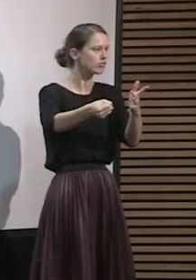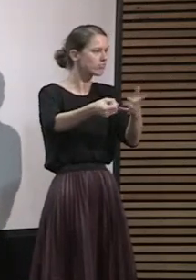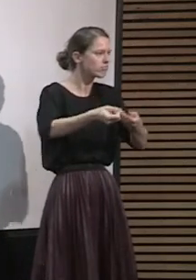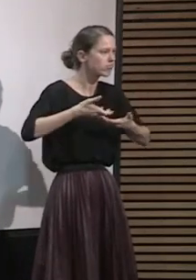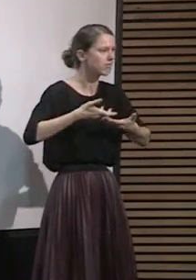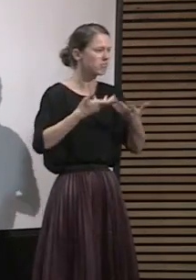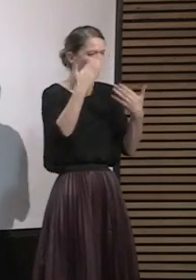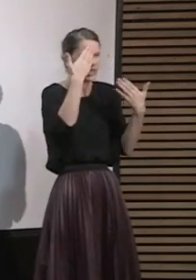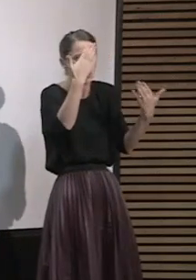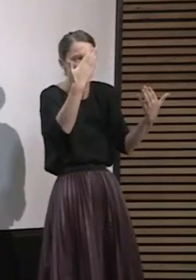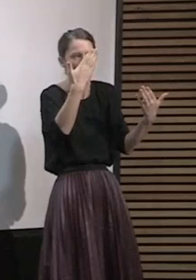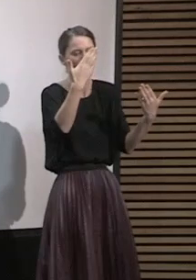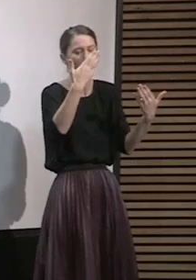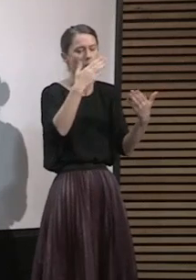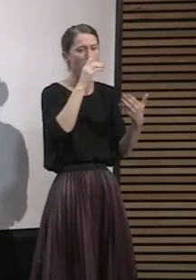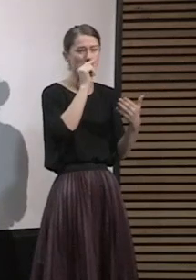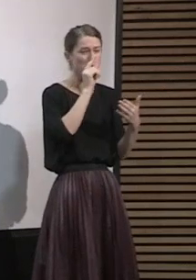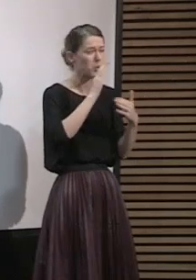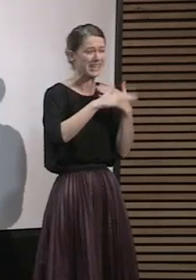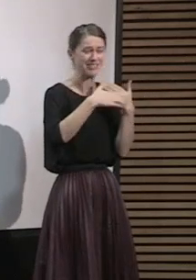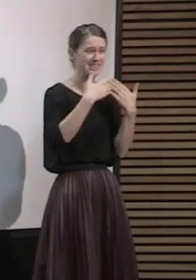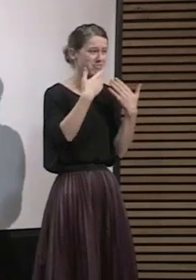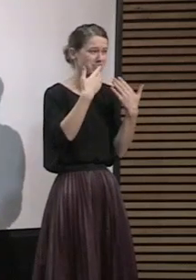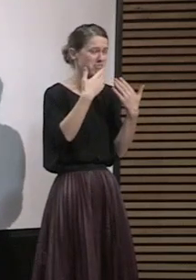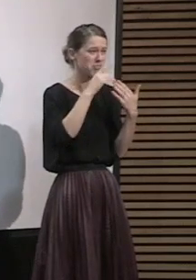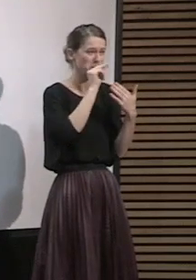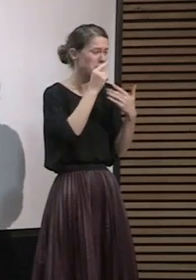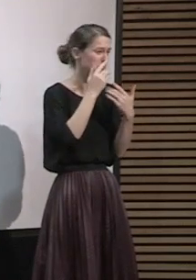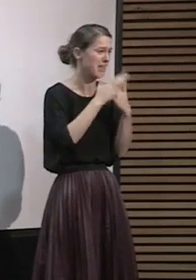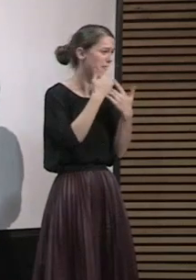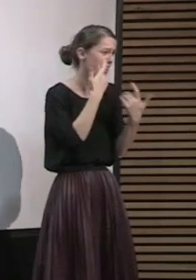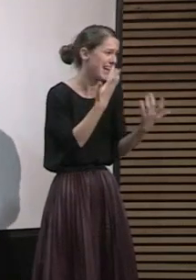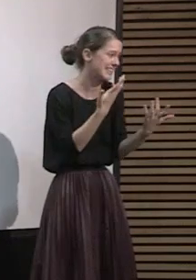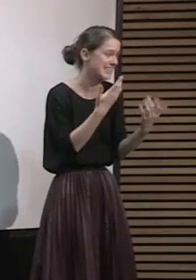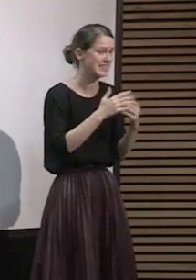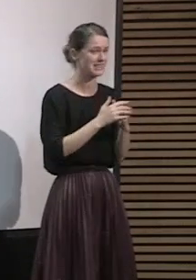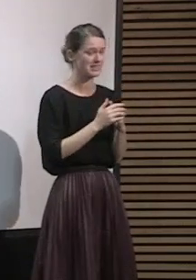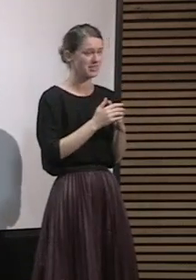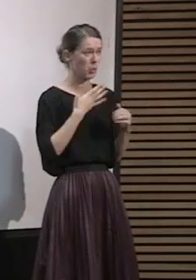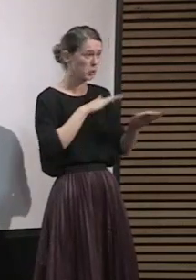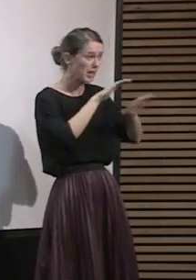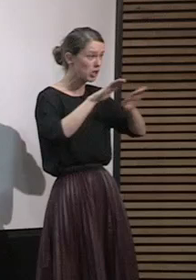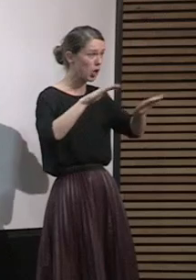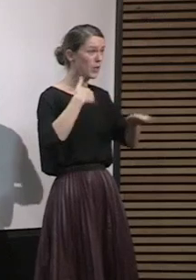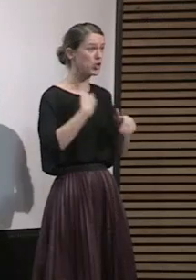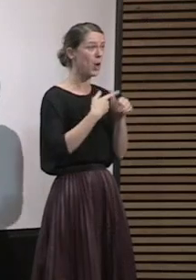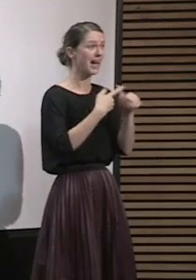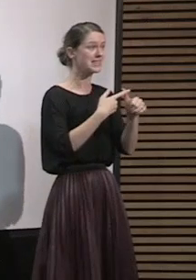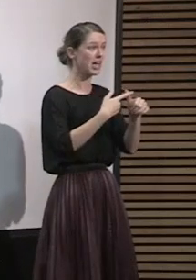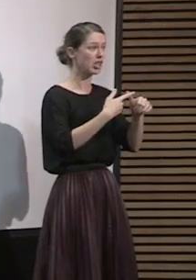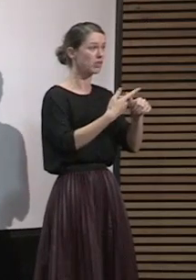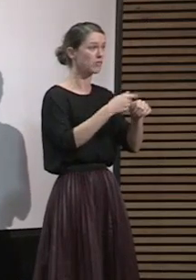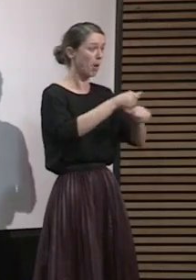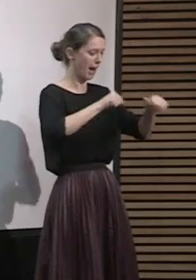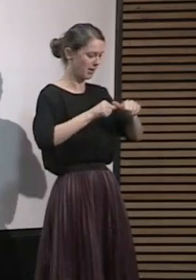but we may not know. And so what I would prepare everyone for, we do not necessarily need to answer that question